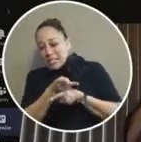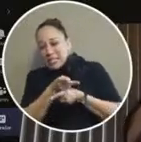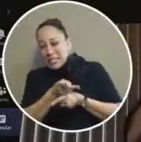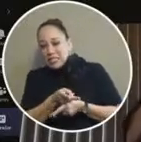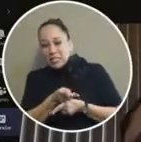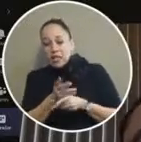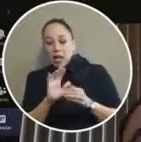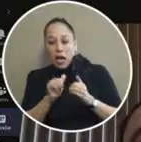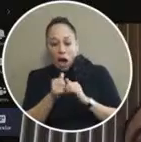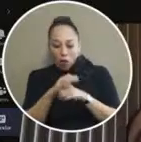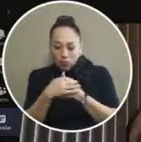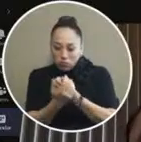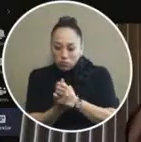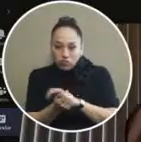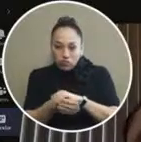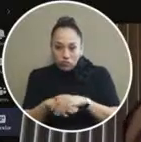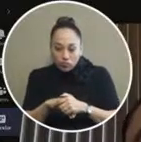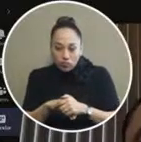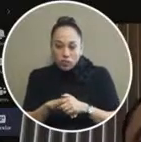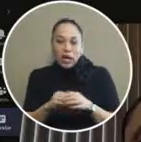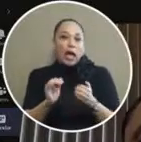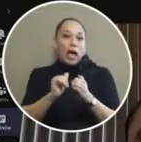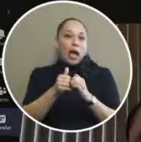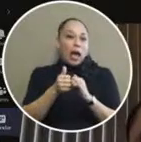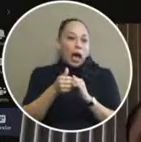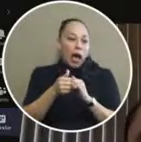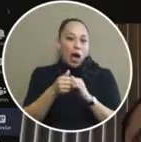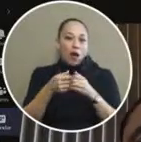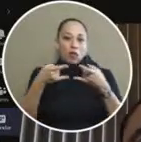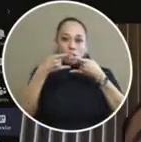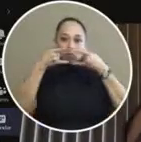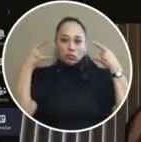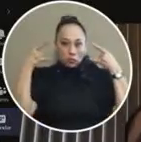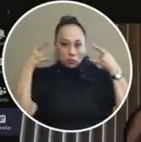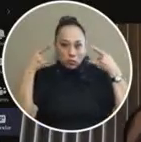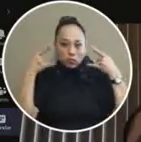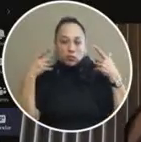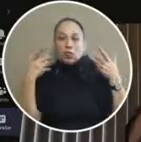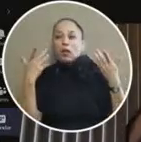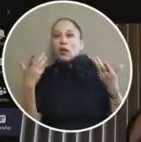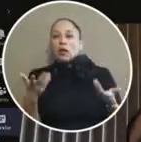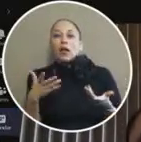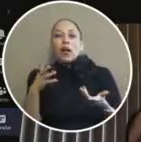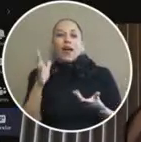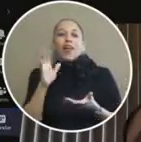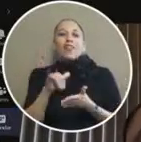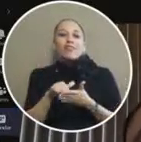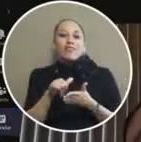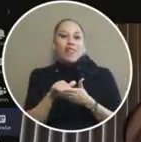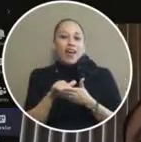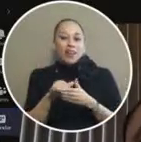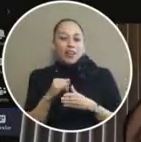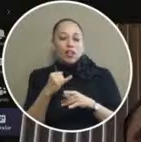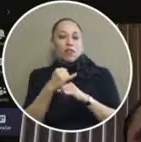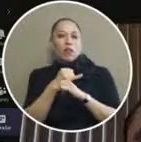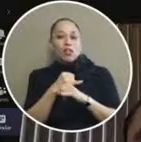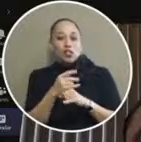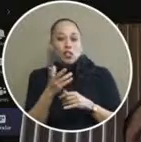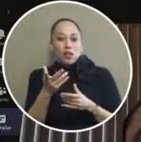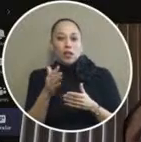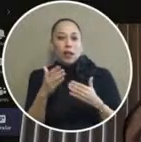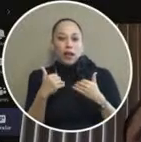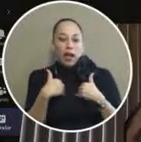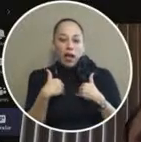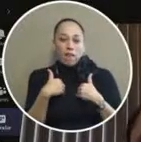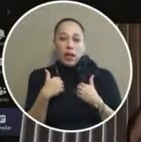how often they're washing their hands, how they're wearing their face mask. And those interventions are going to be the ones